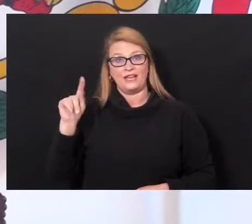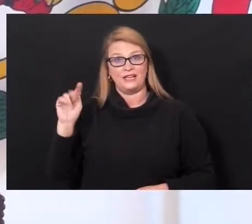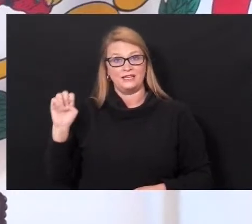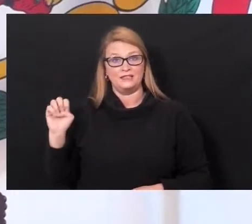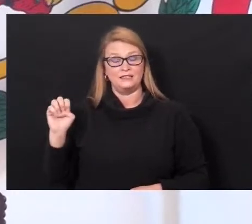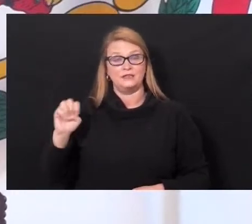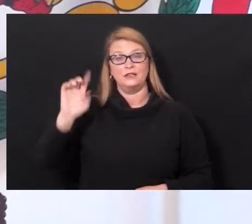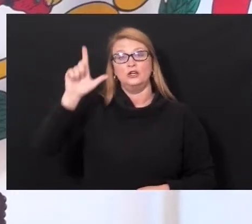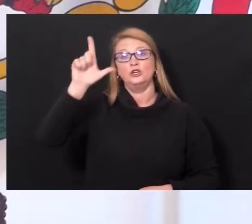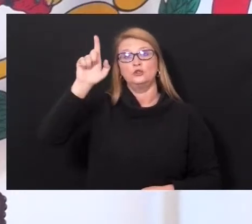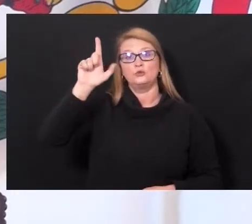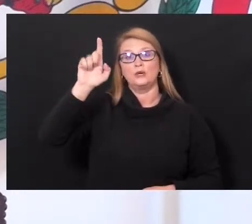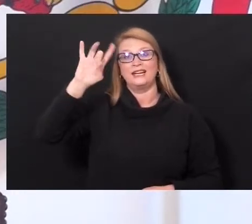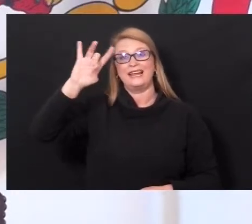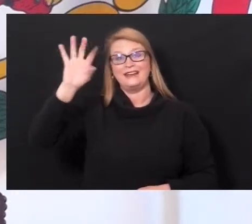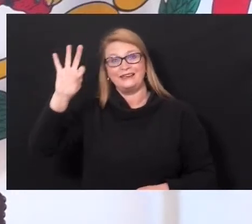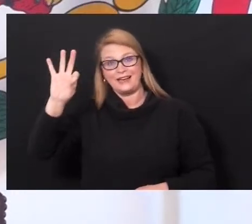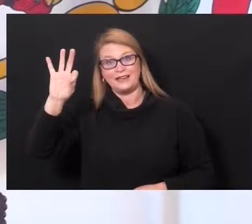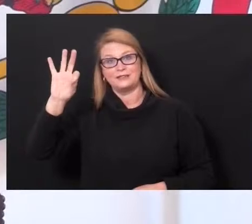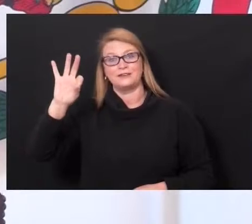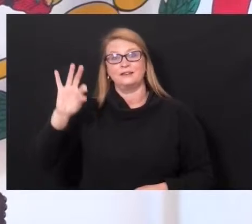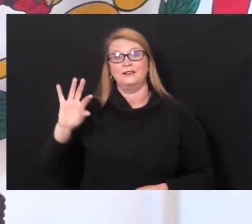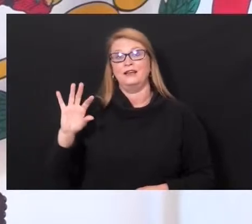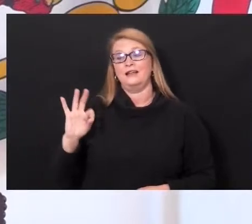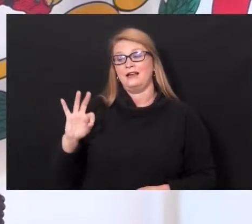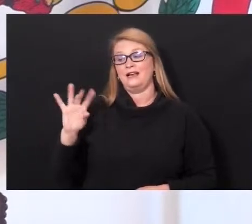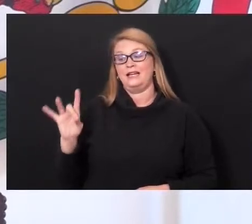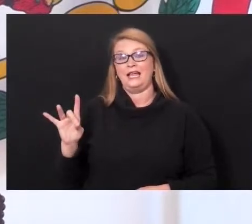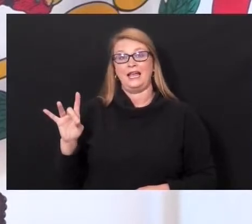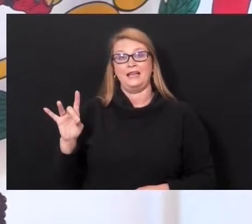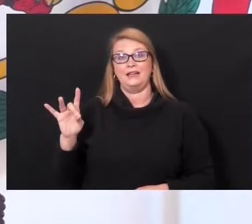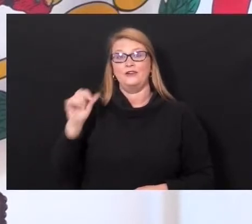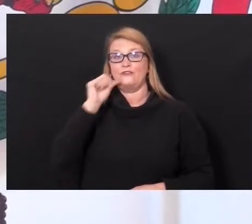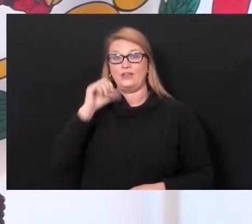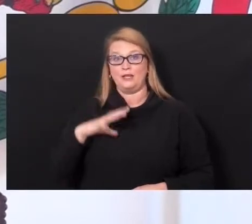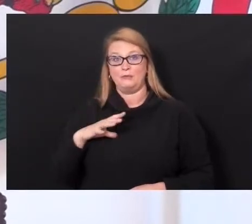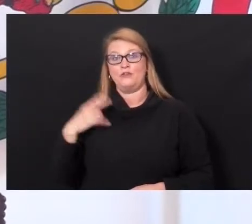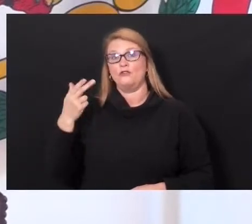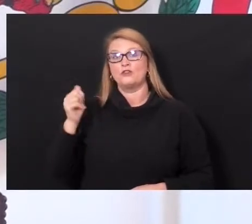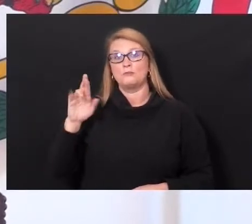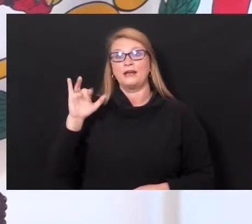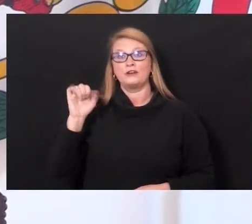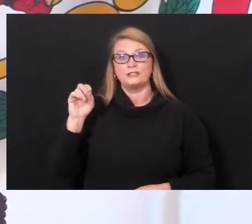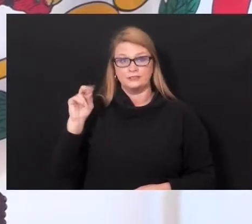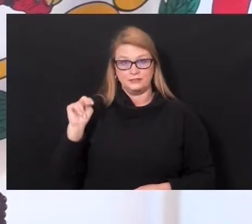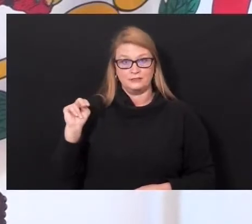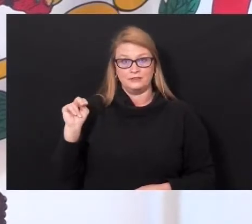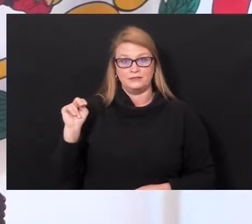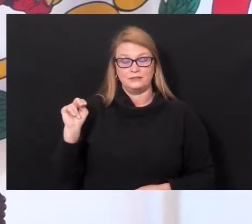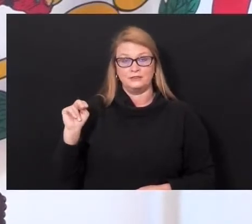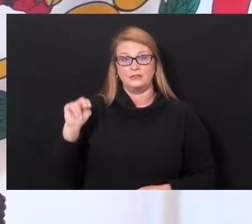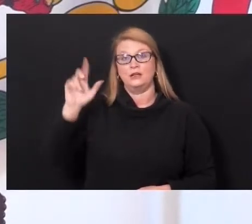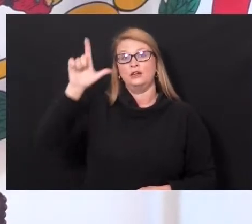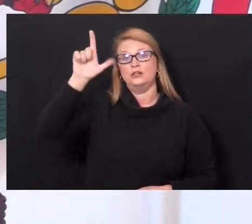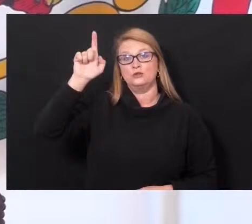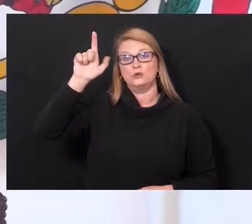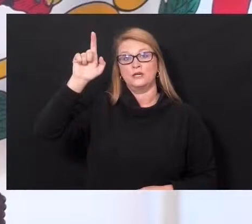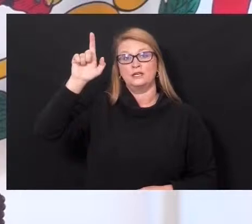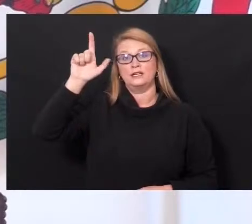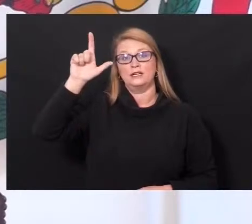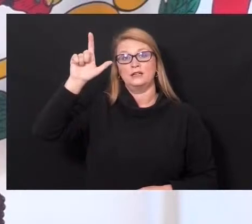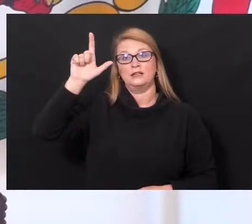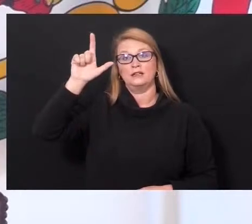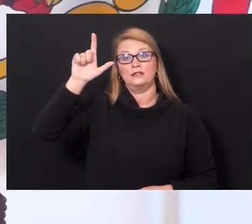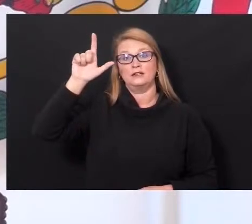Our 21st 189th death is a 98-year-old female from Harrison County. Our 21st